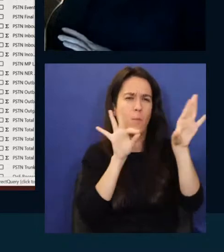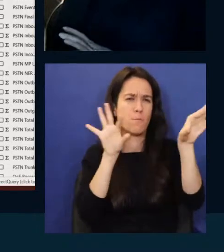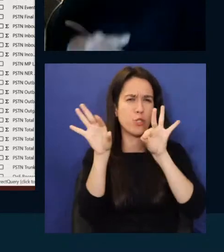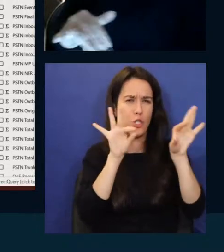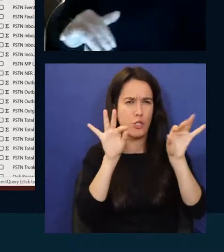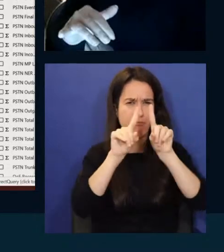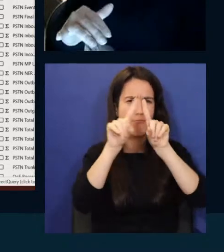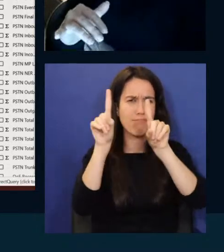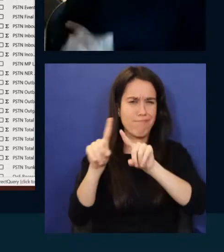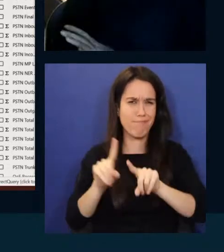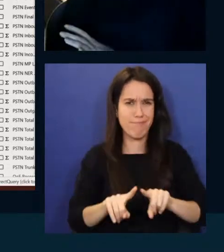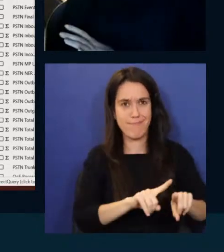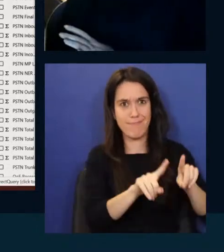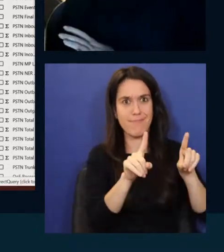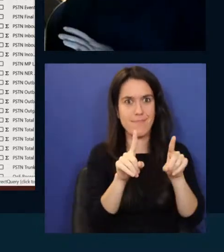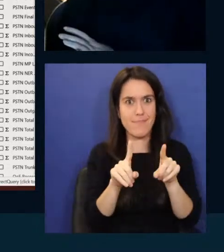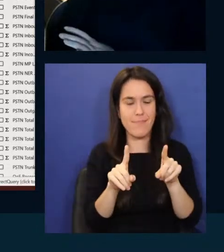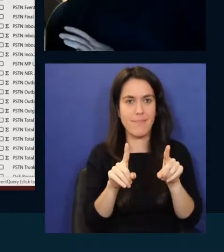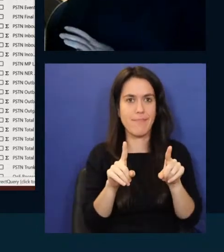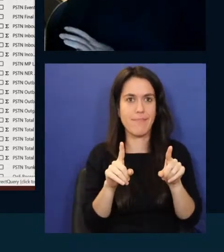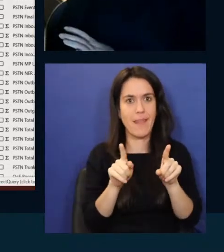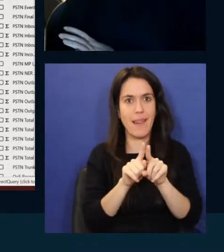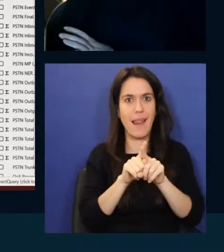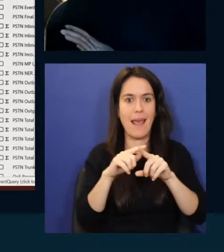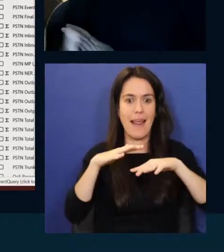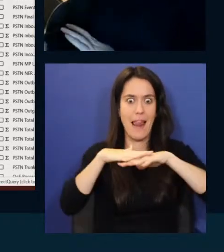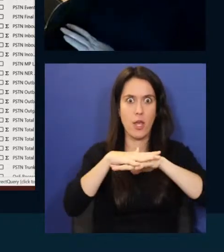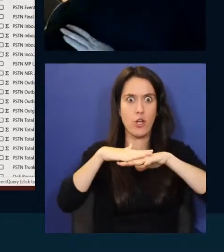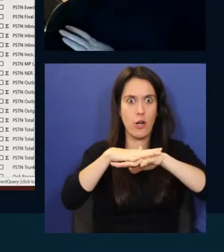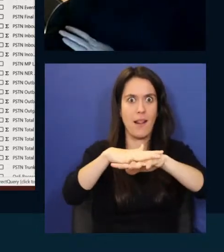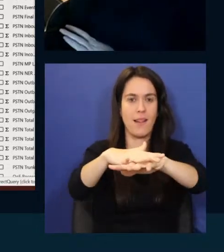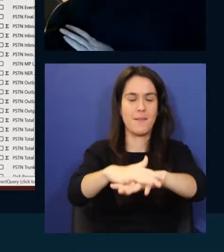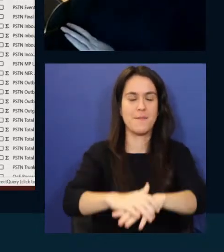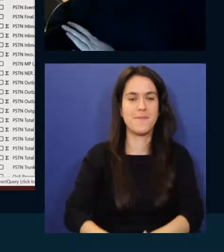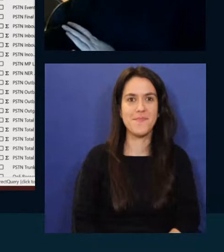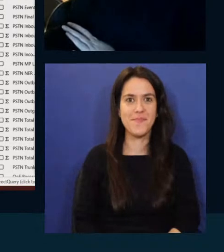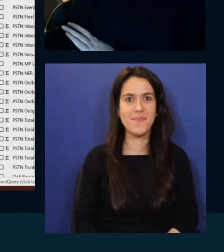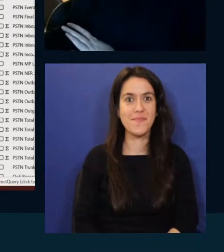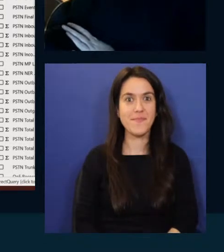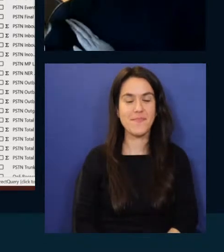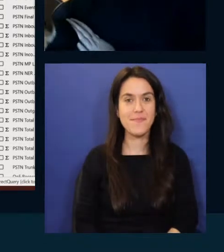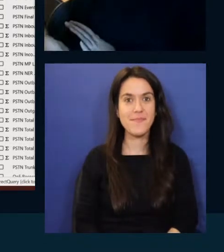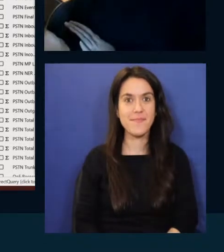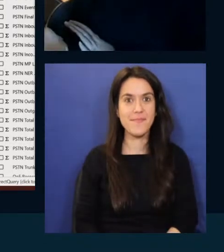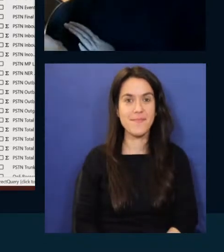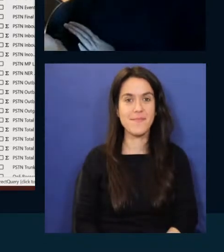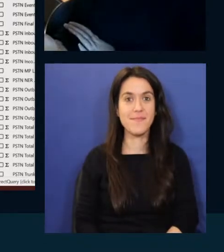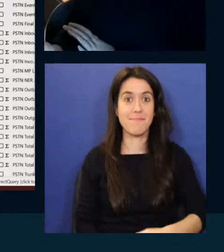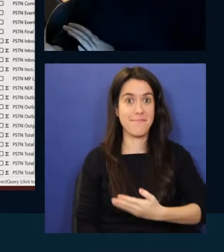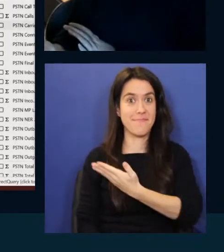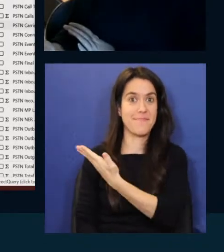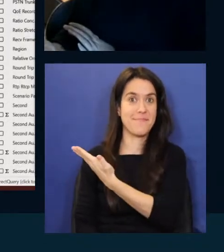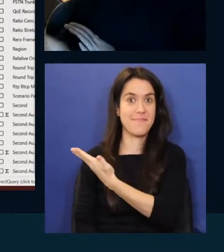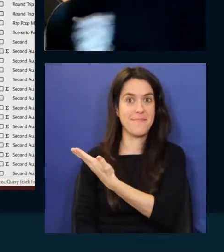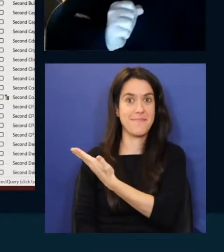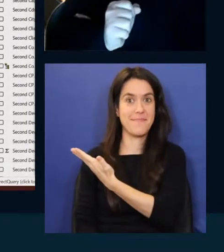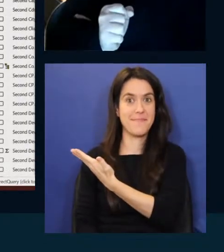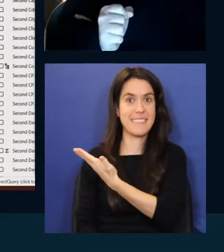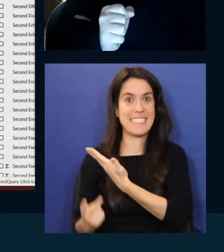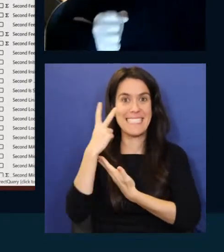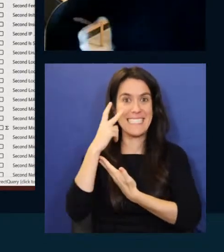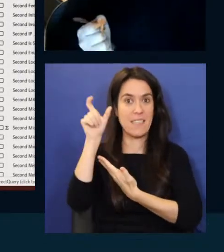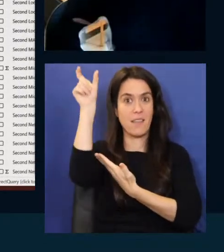some additional layer of insight. You can see on the right-hand side that there is like pre-created